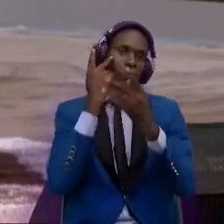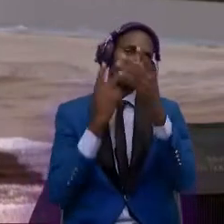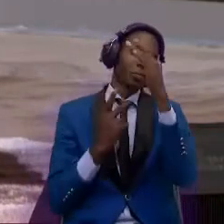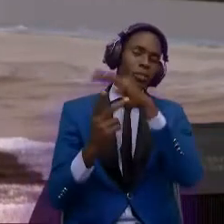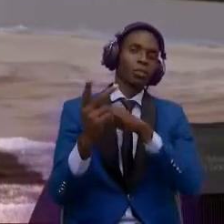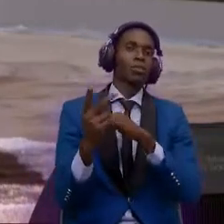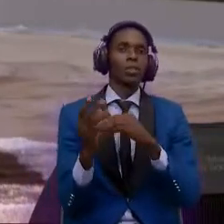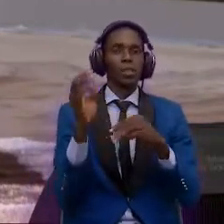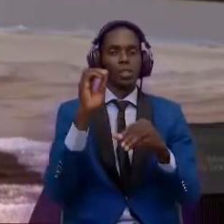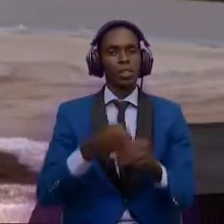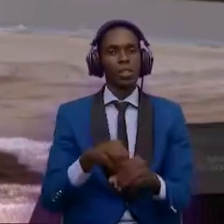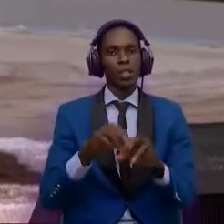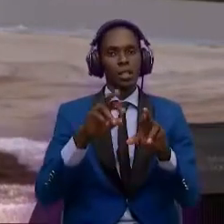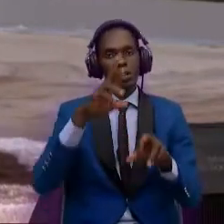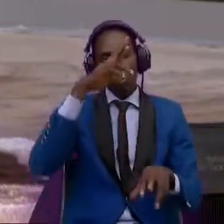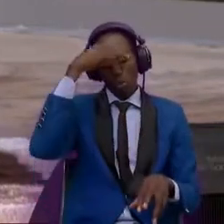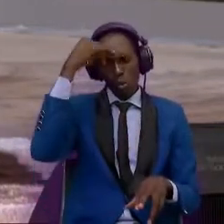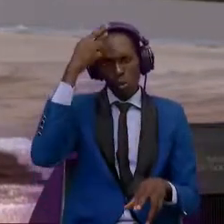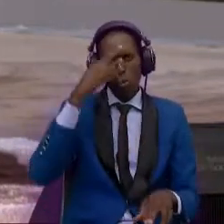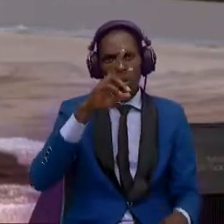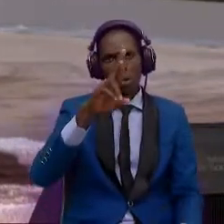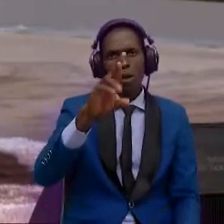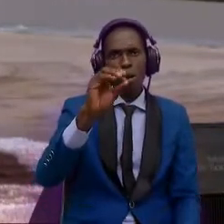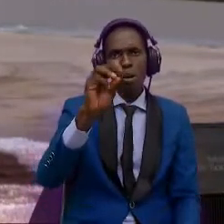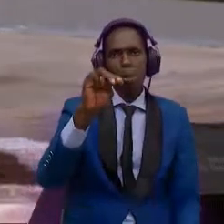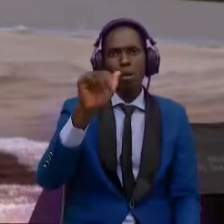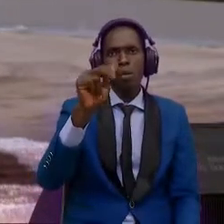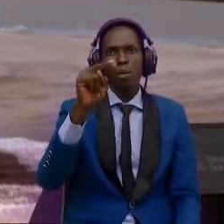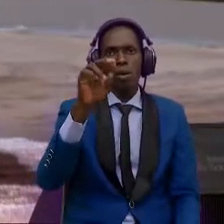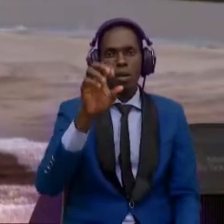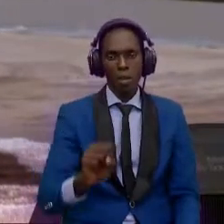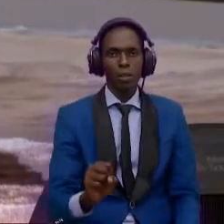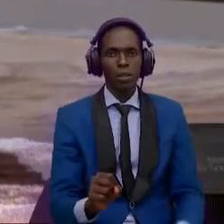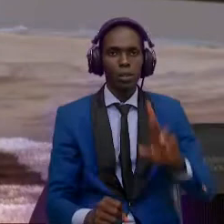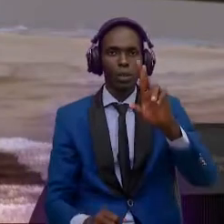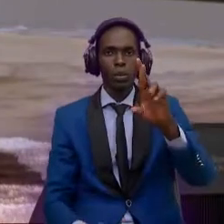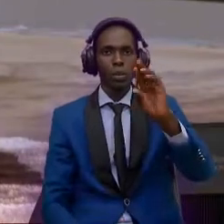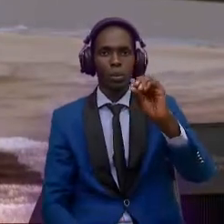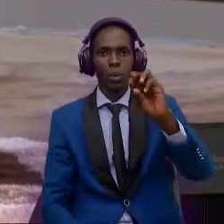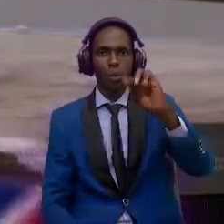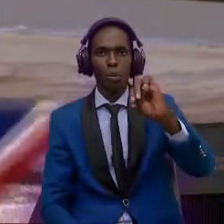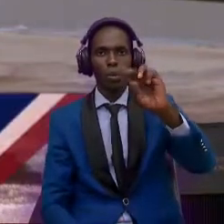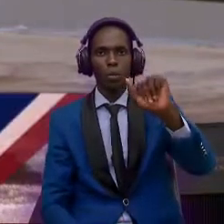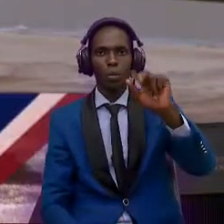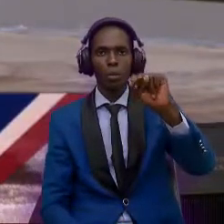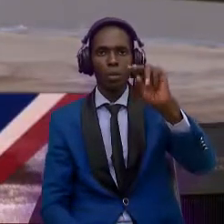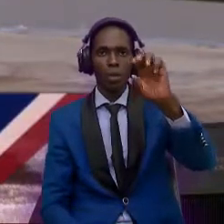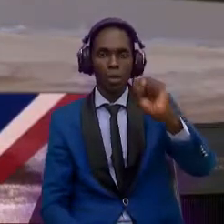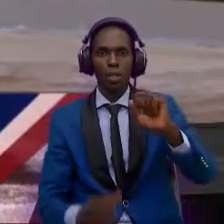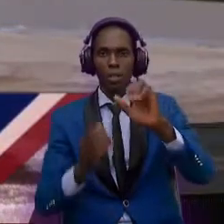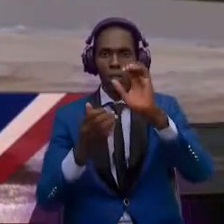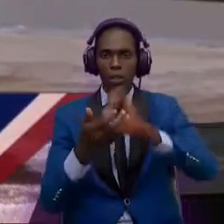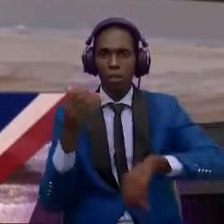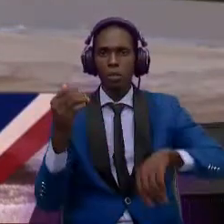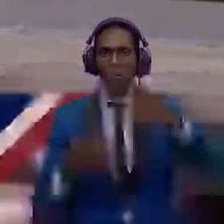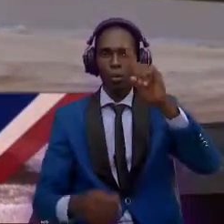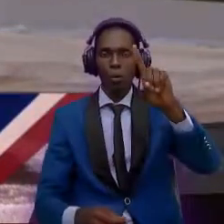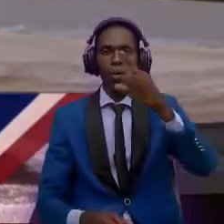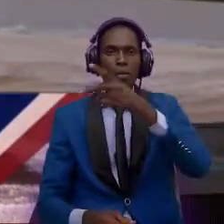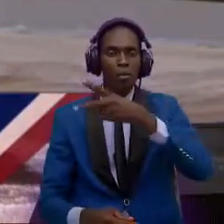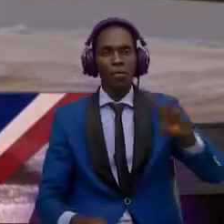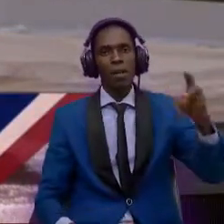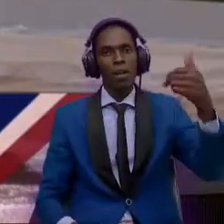at Romans chapter 1. I'm reading from verse 13. Romans chapter 1. We're reading from